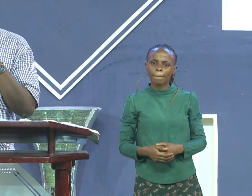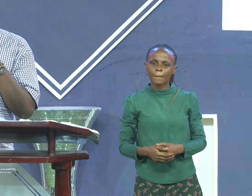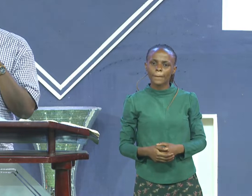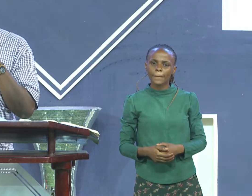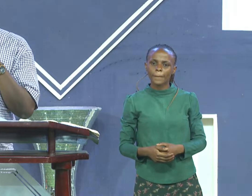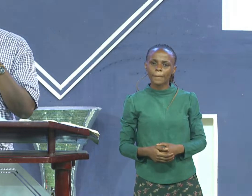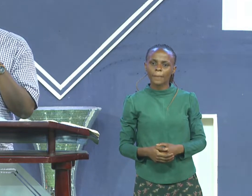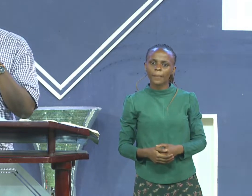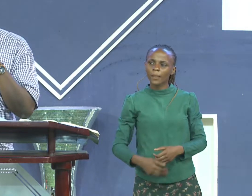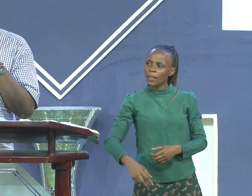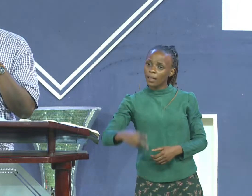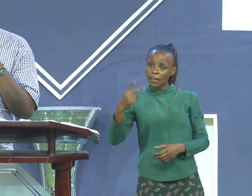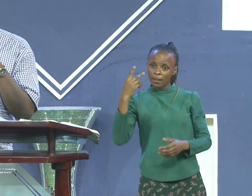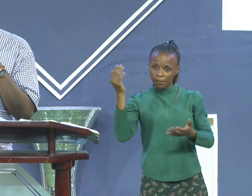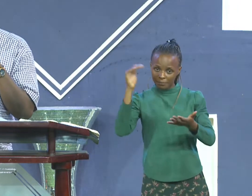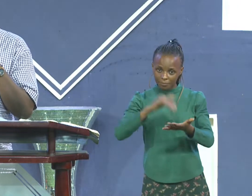Perizzites meant